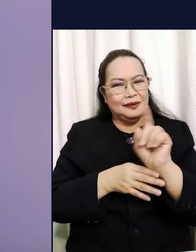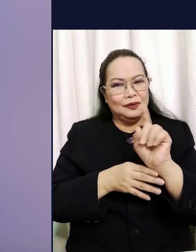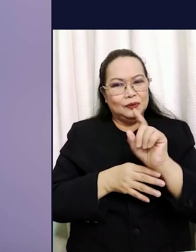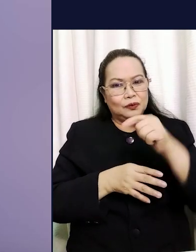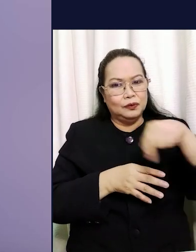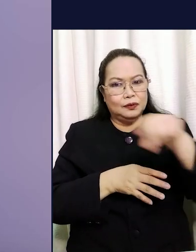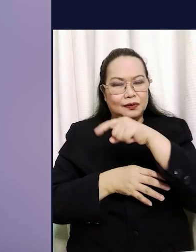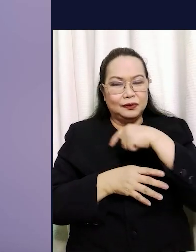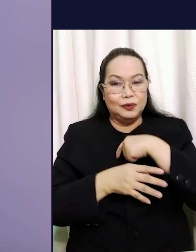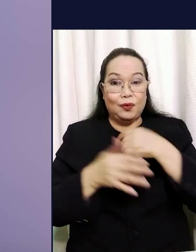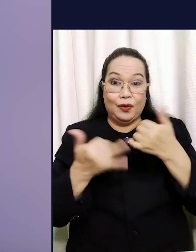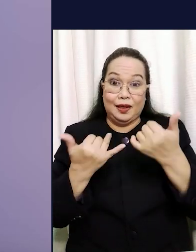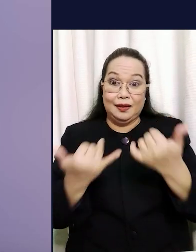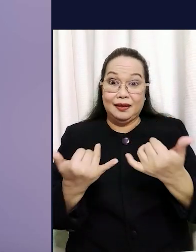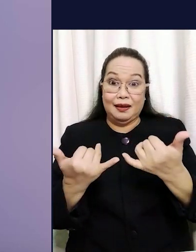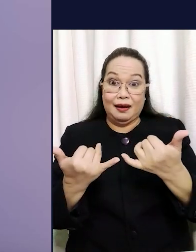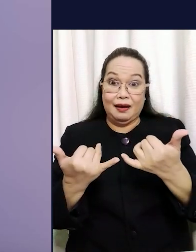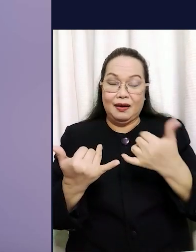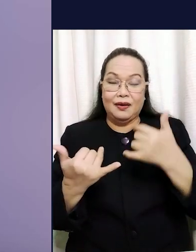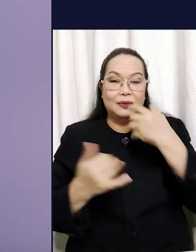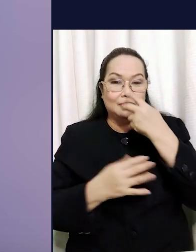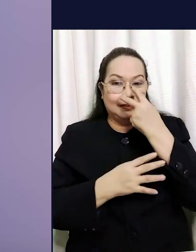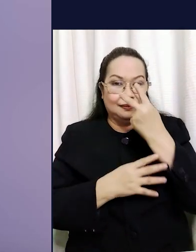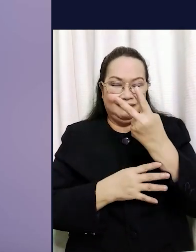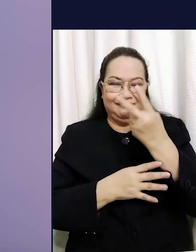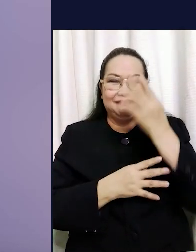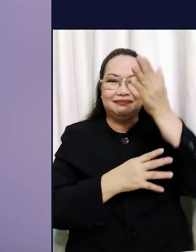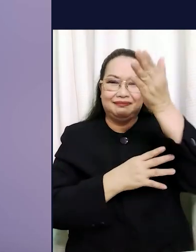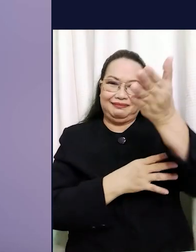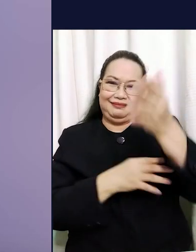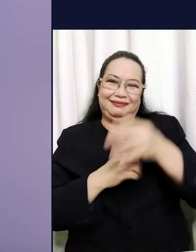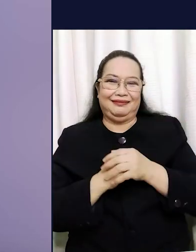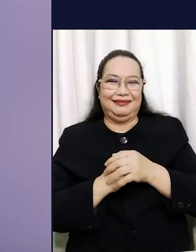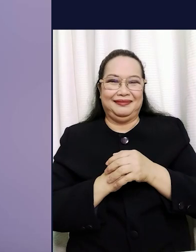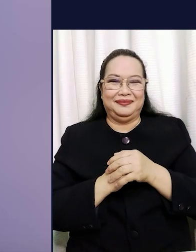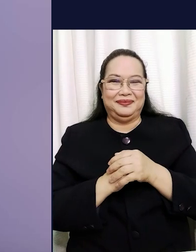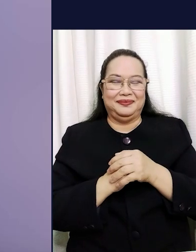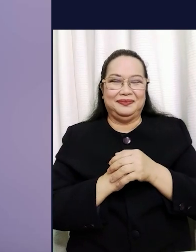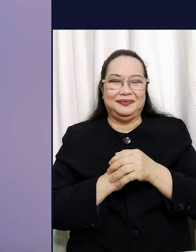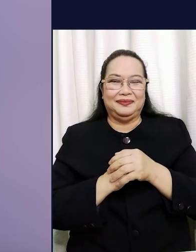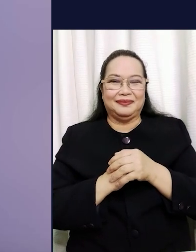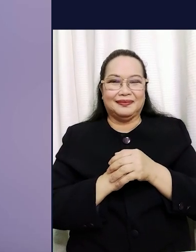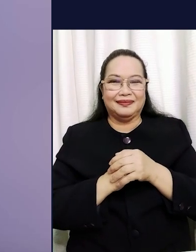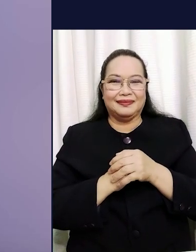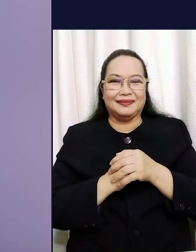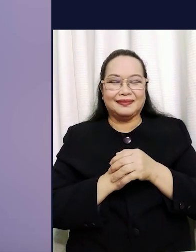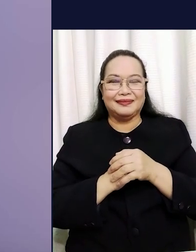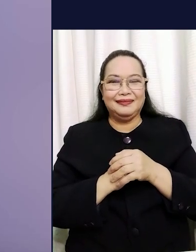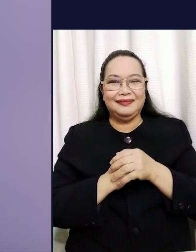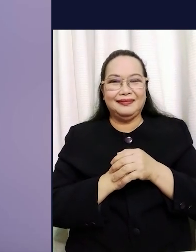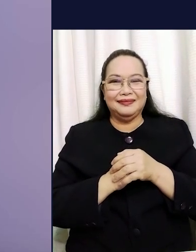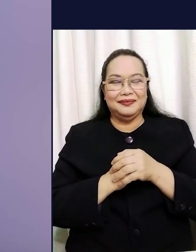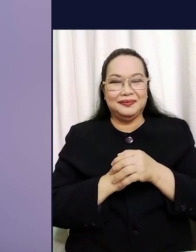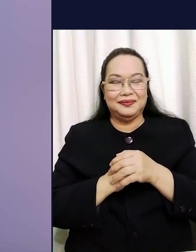experience what we at present will see in the future.